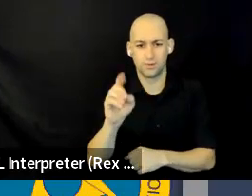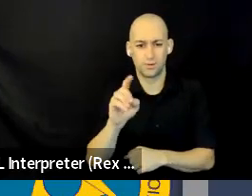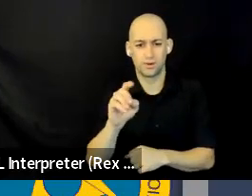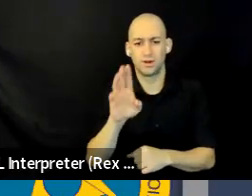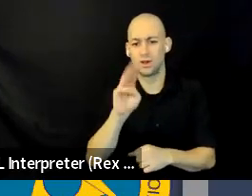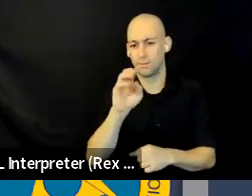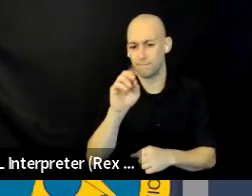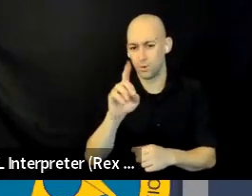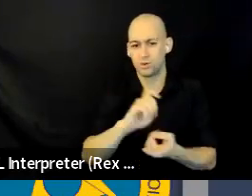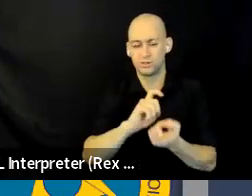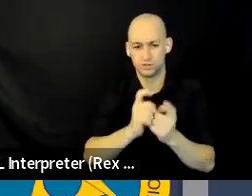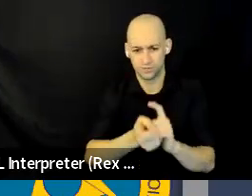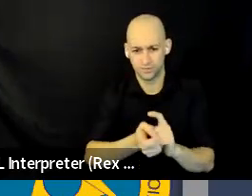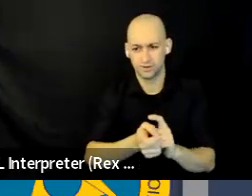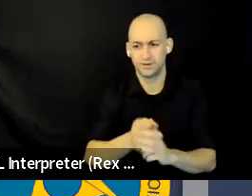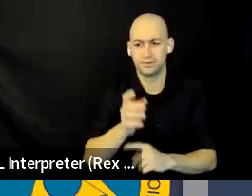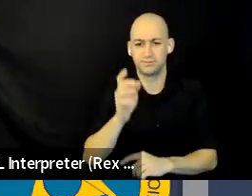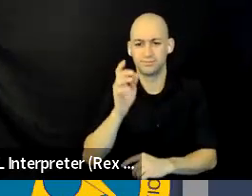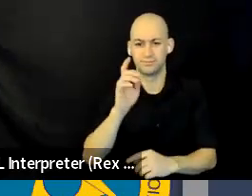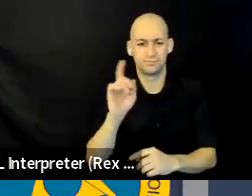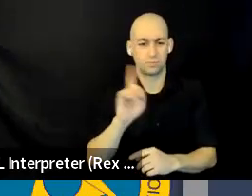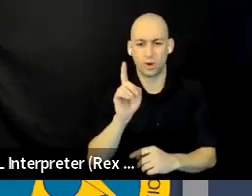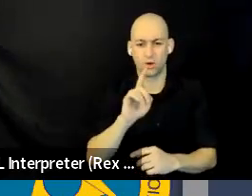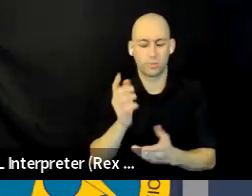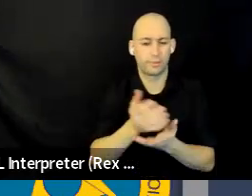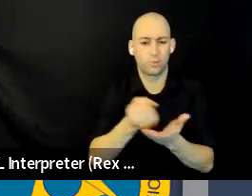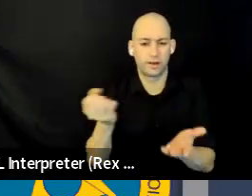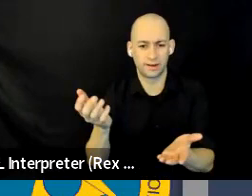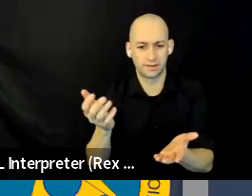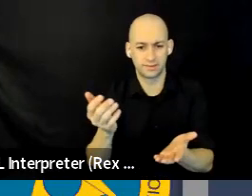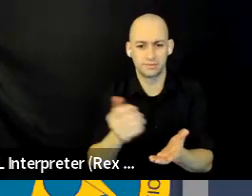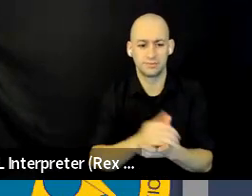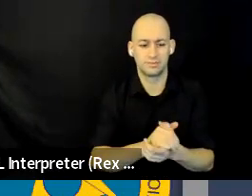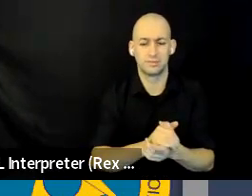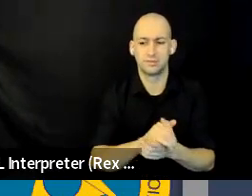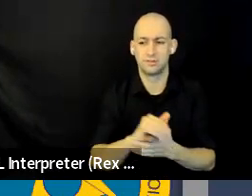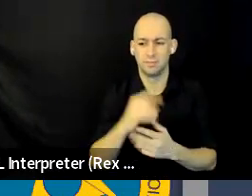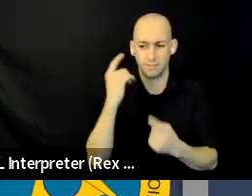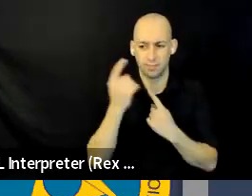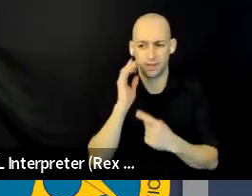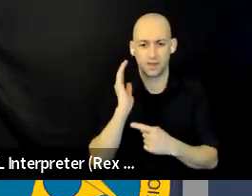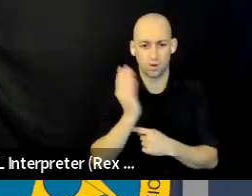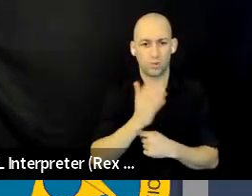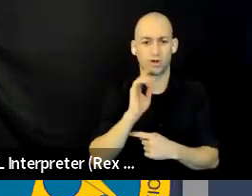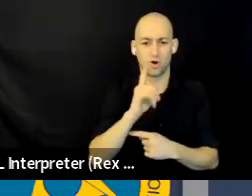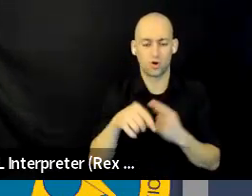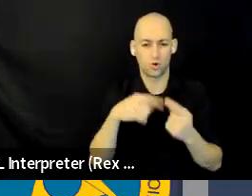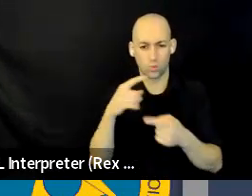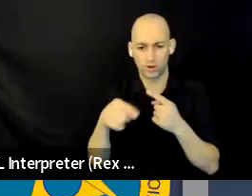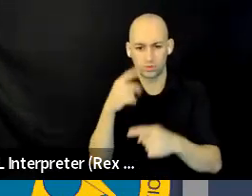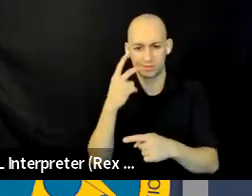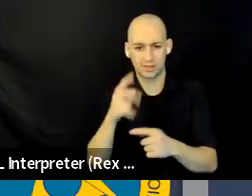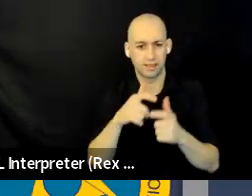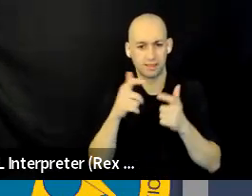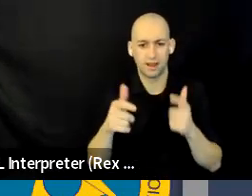shift, and how where are we winning? Because I think we are going to see a lot of change over